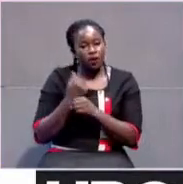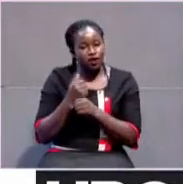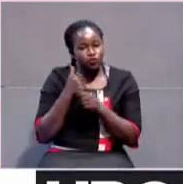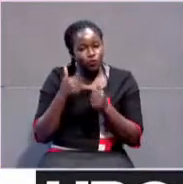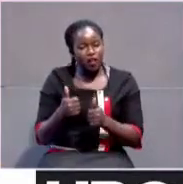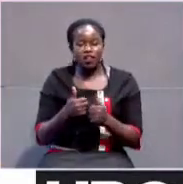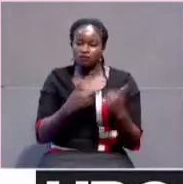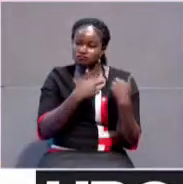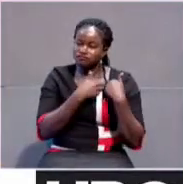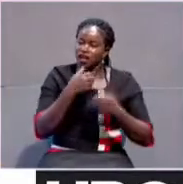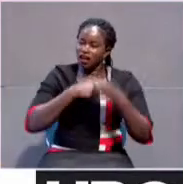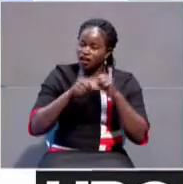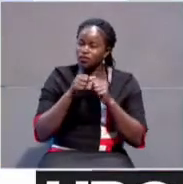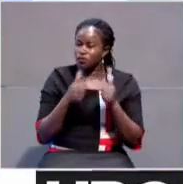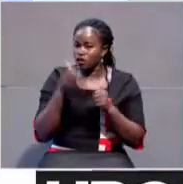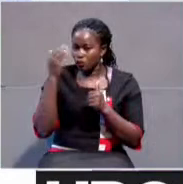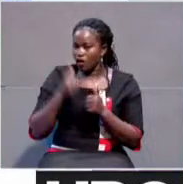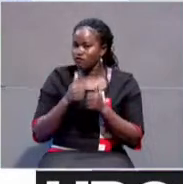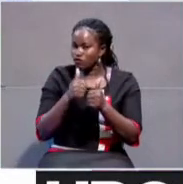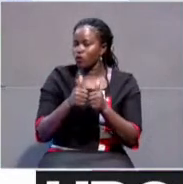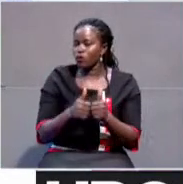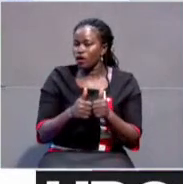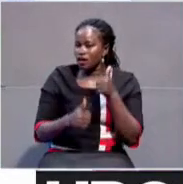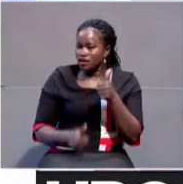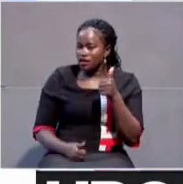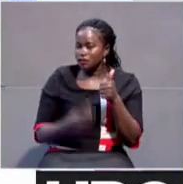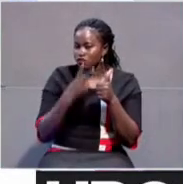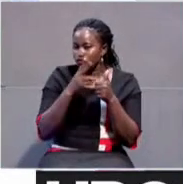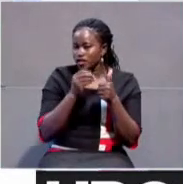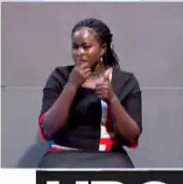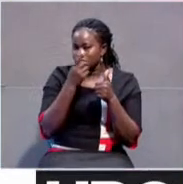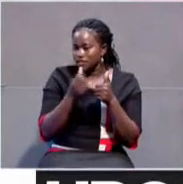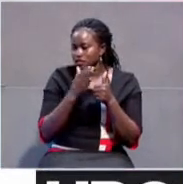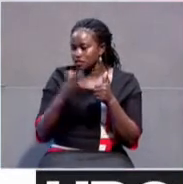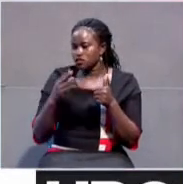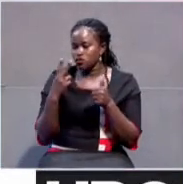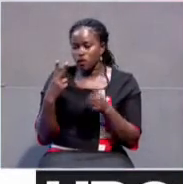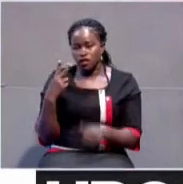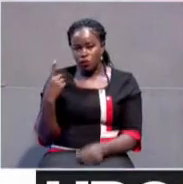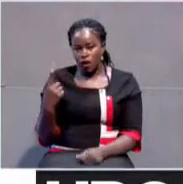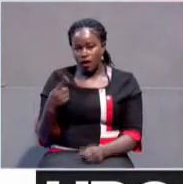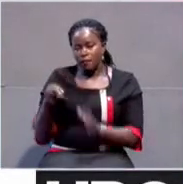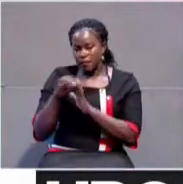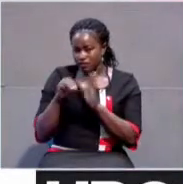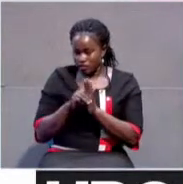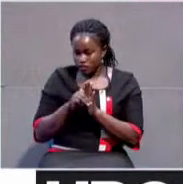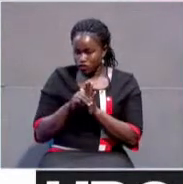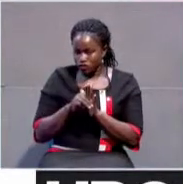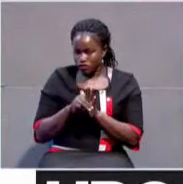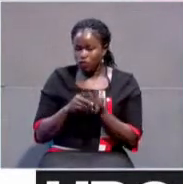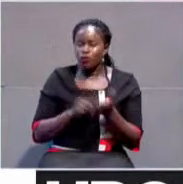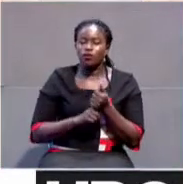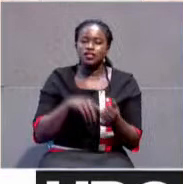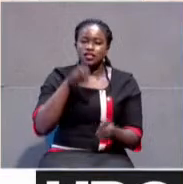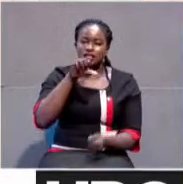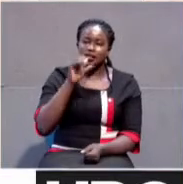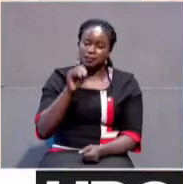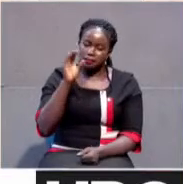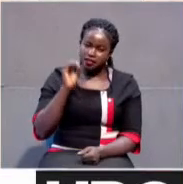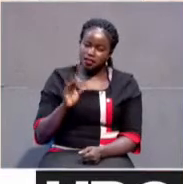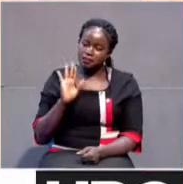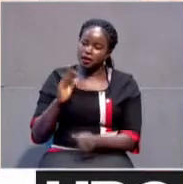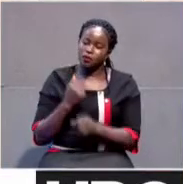this mandate following the NRM 2016 to 2021 manifesto at 90%.